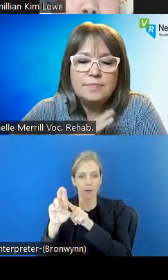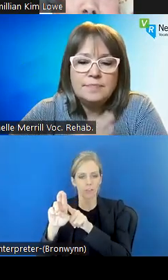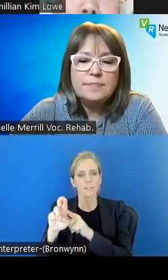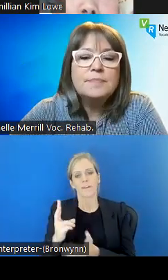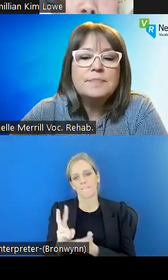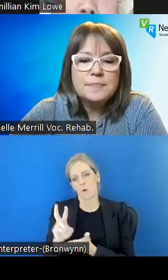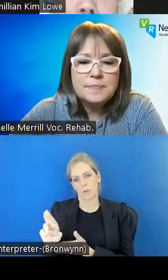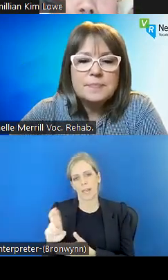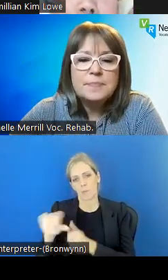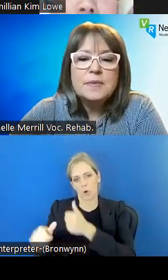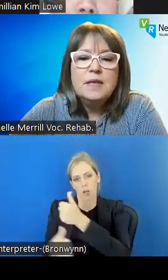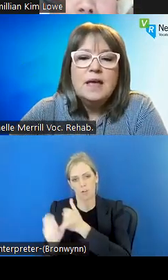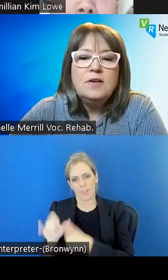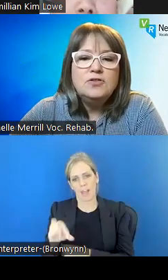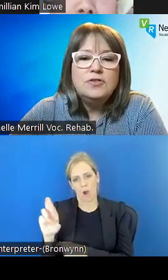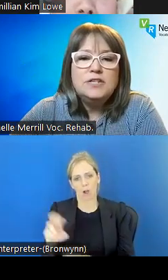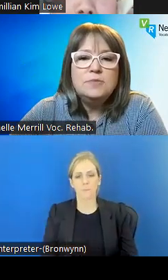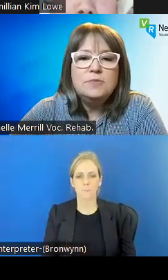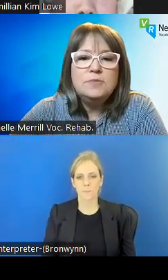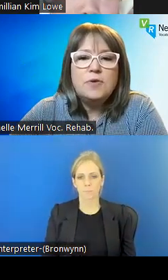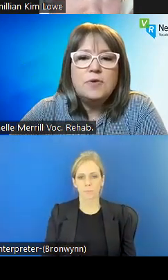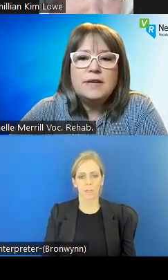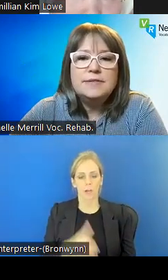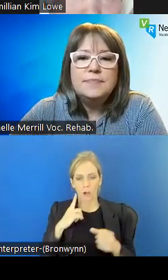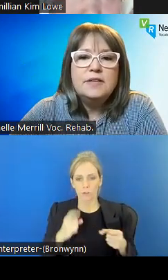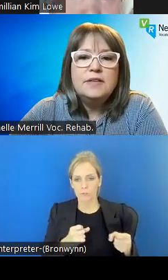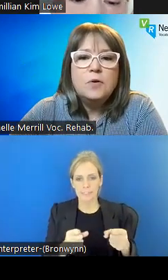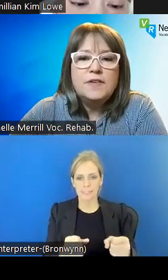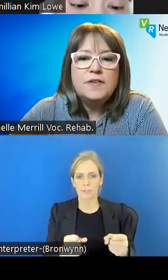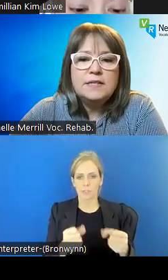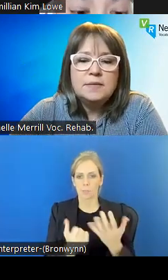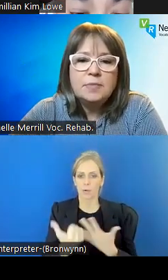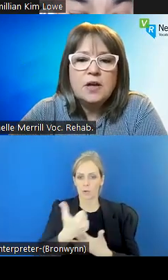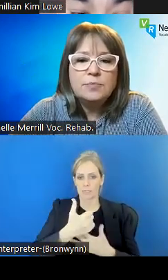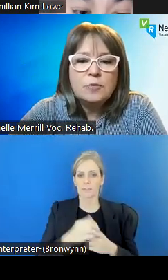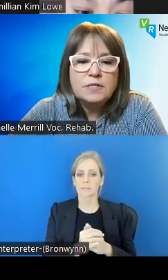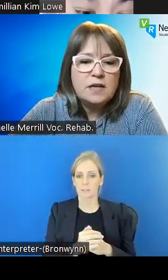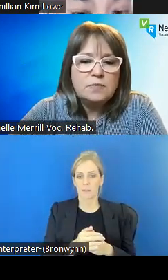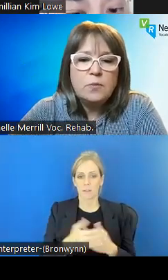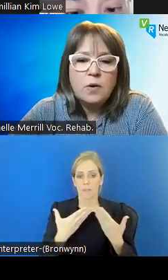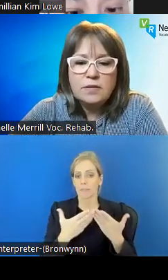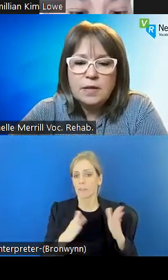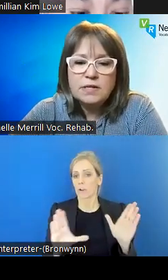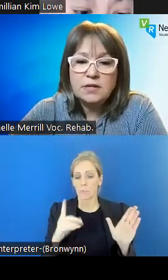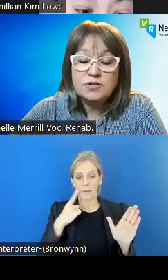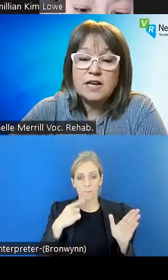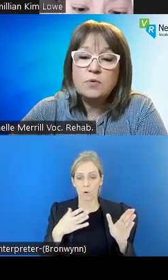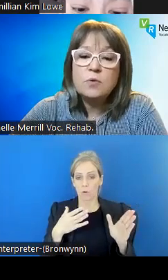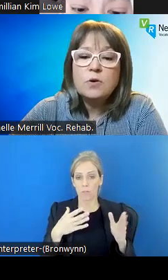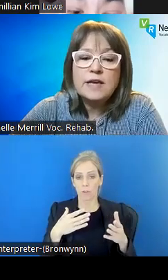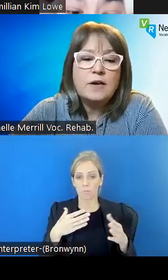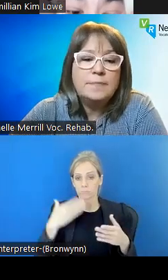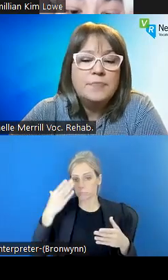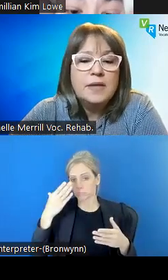Rehab. And our strategic priorities. These are forward-facing to the public on purpose because we want the public to understand